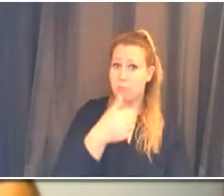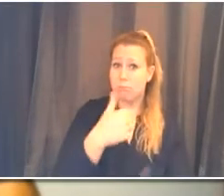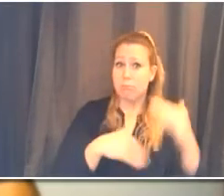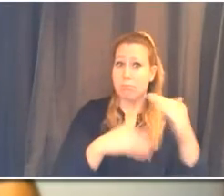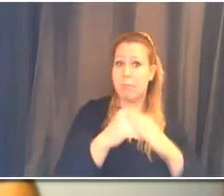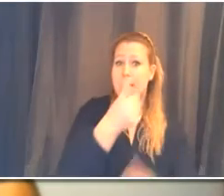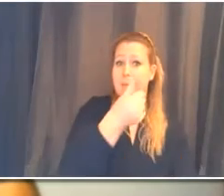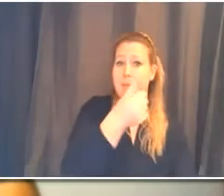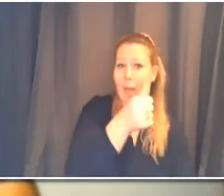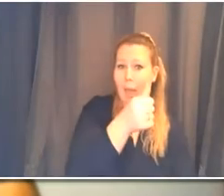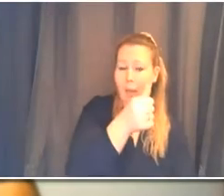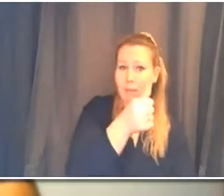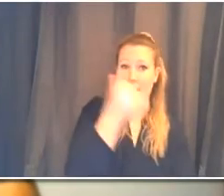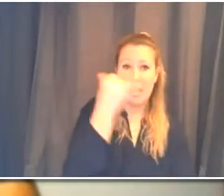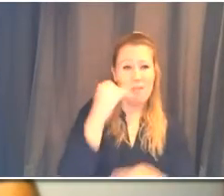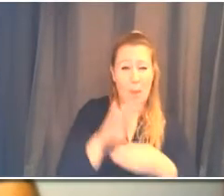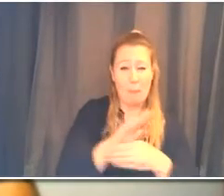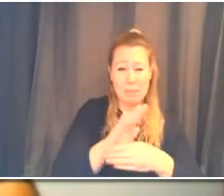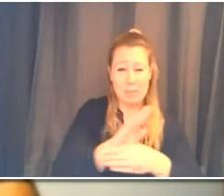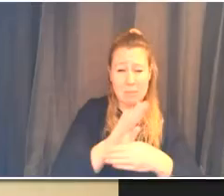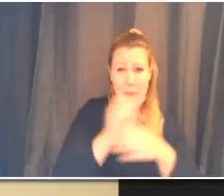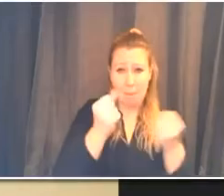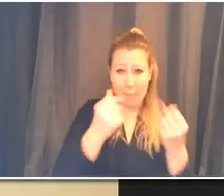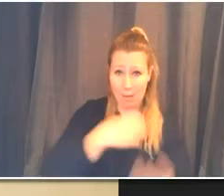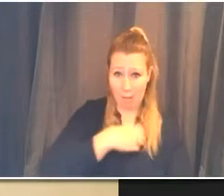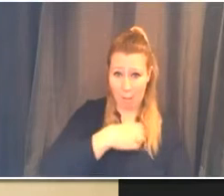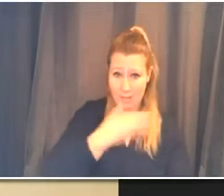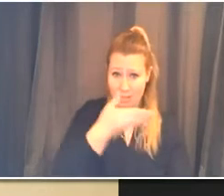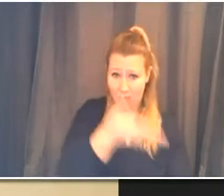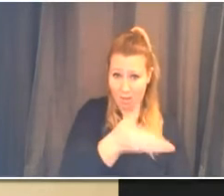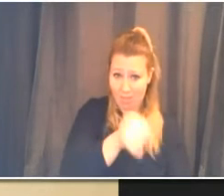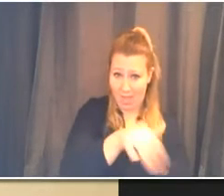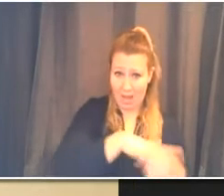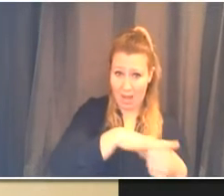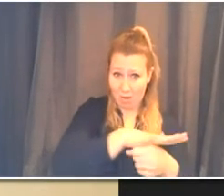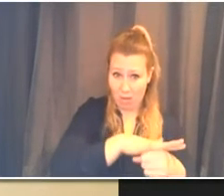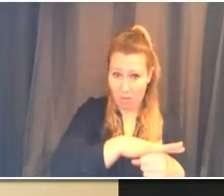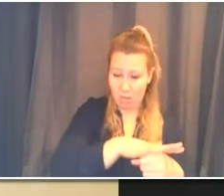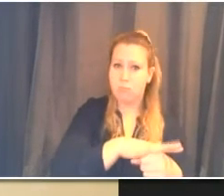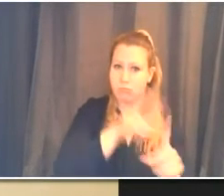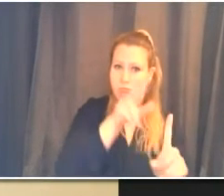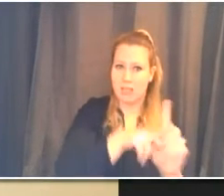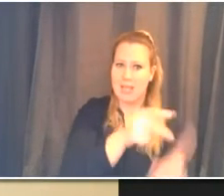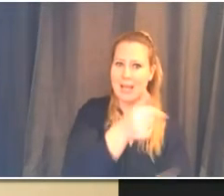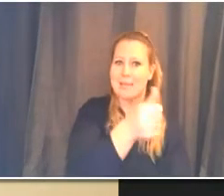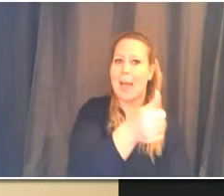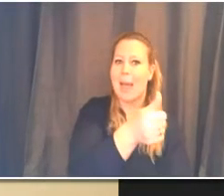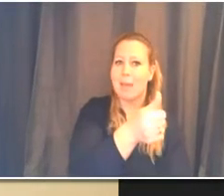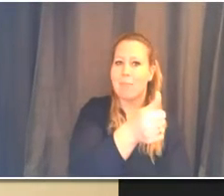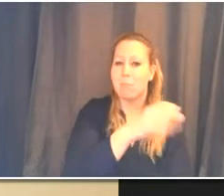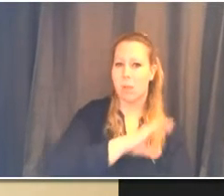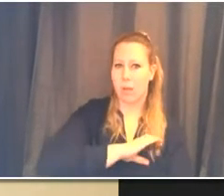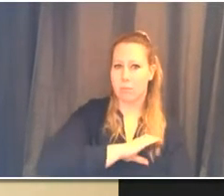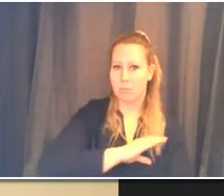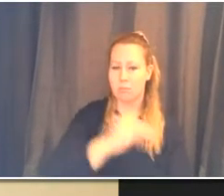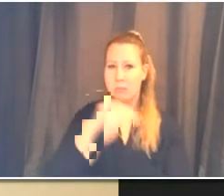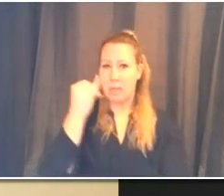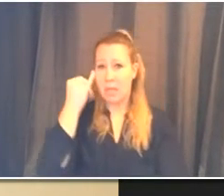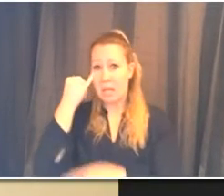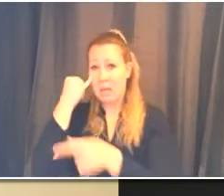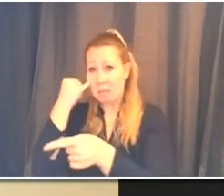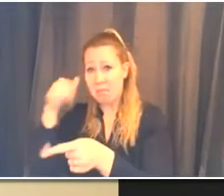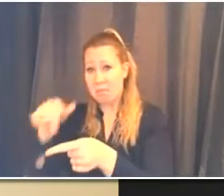times to handle complaints all right so can we get can the council get a breakdown of how many were out